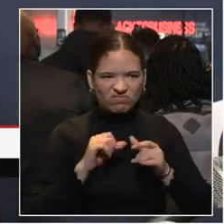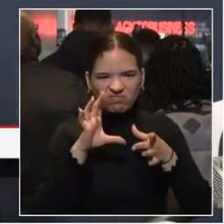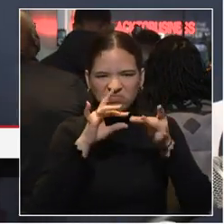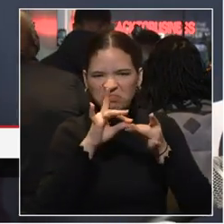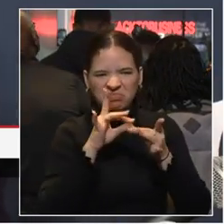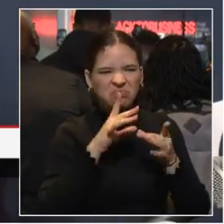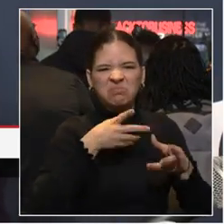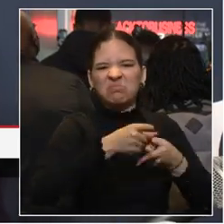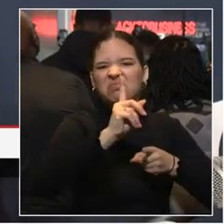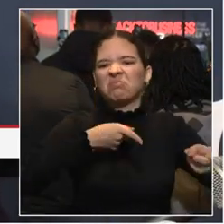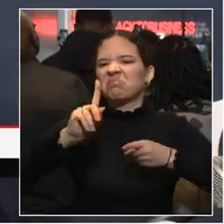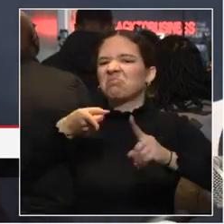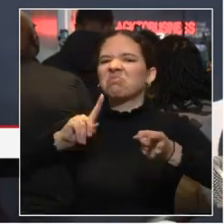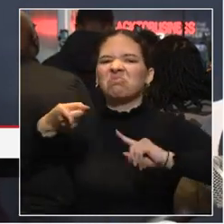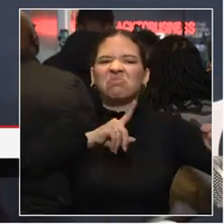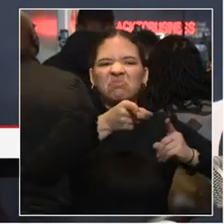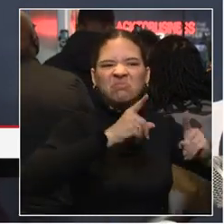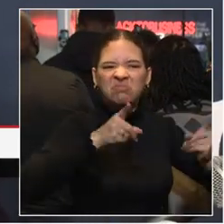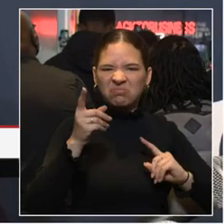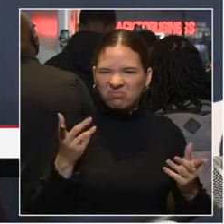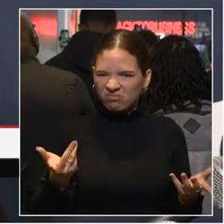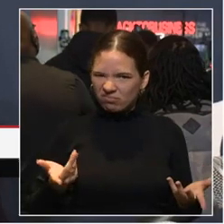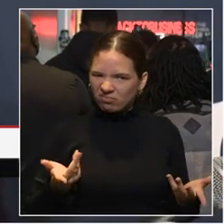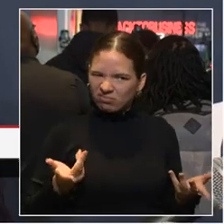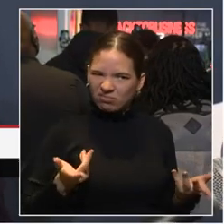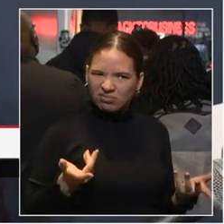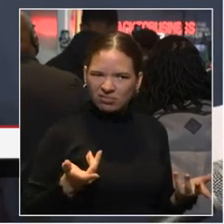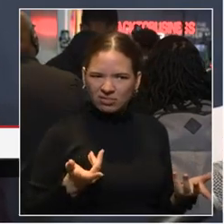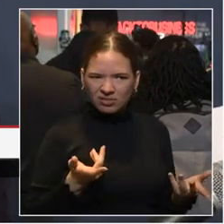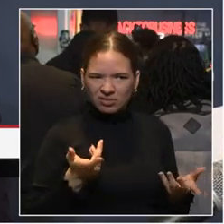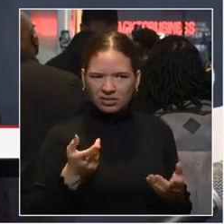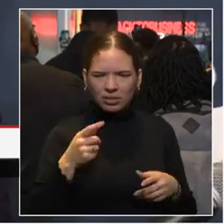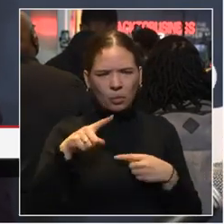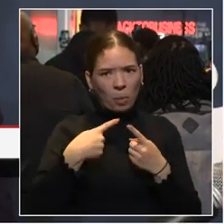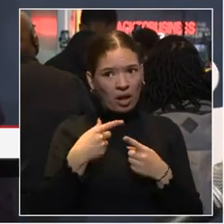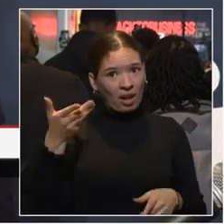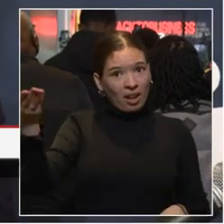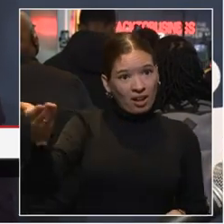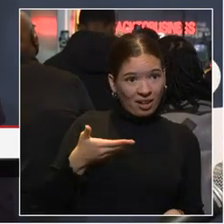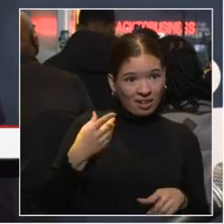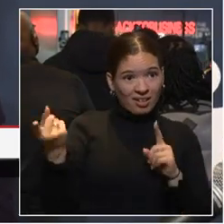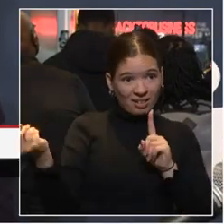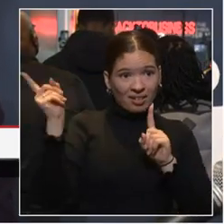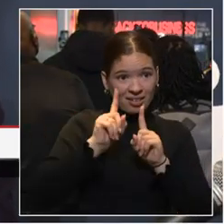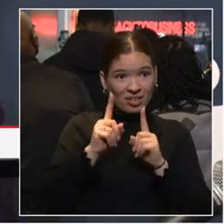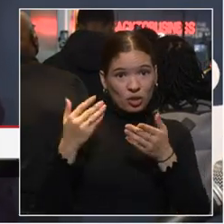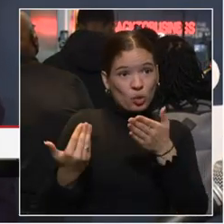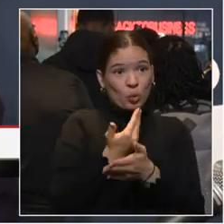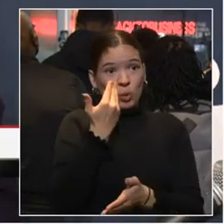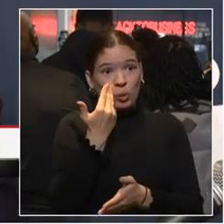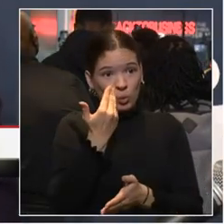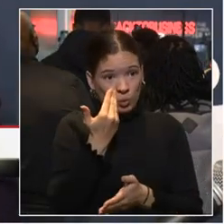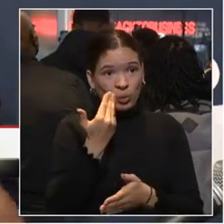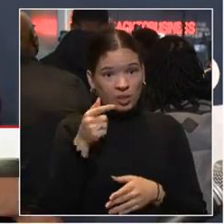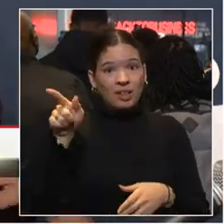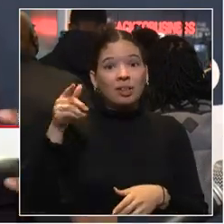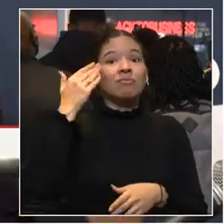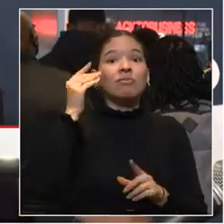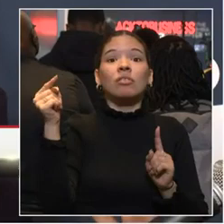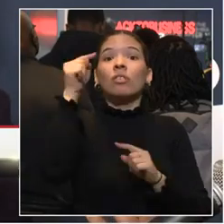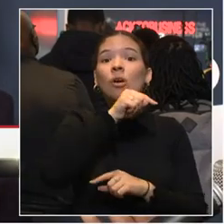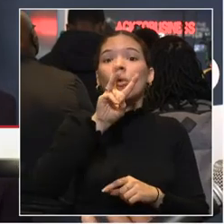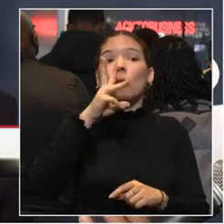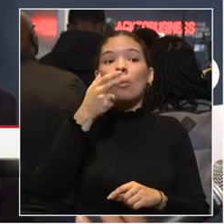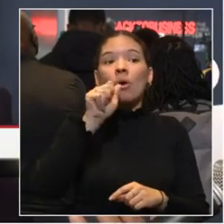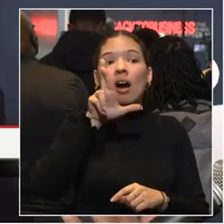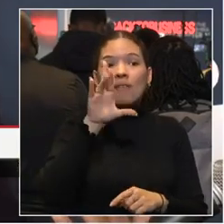that. But I saw that he hired, he's opened a new restaurant down at the Wharf, and he's hired all of